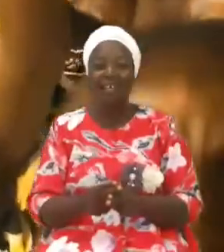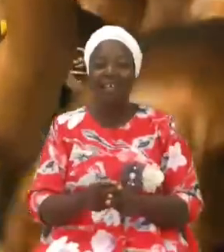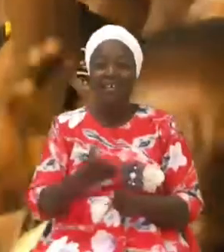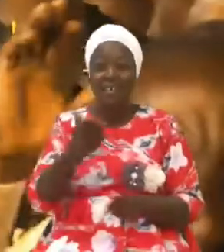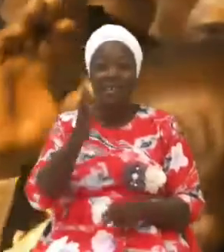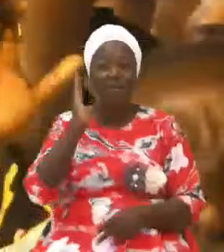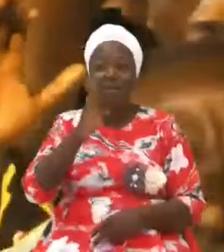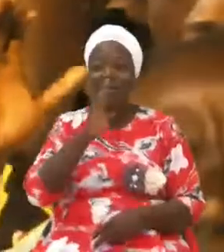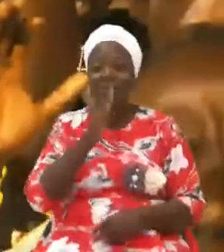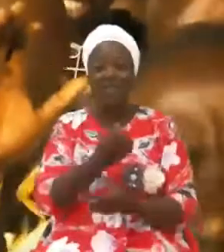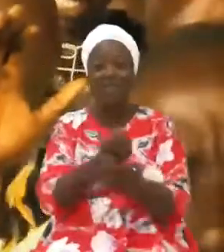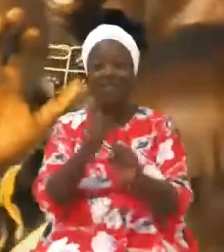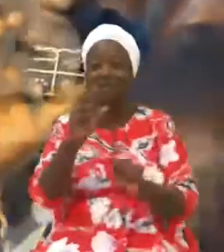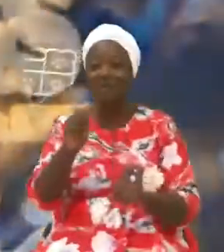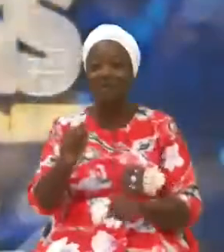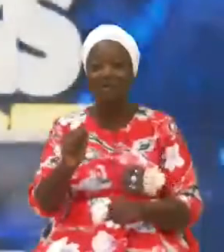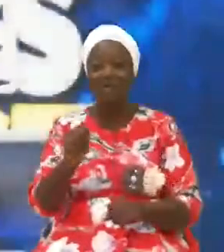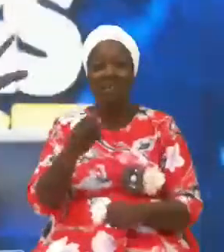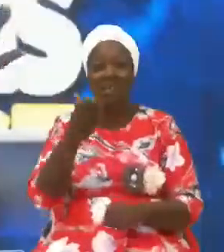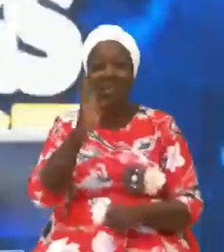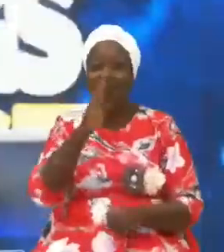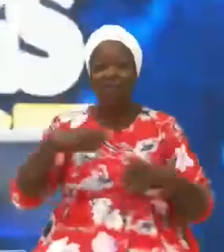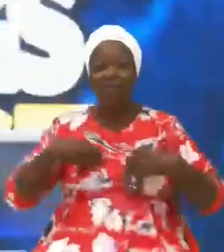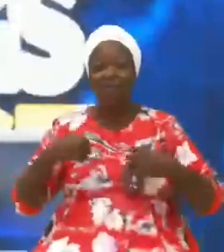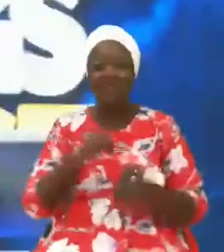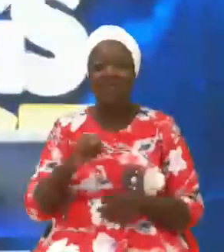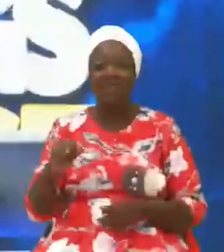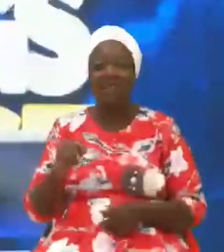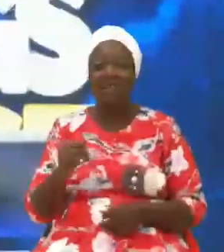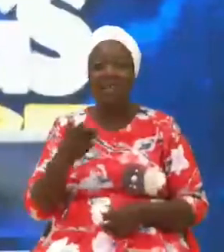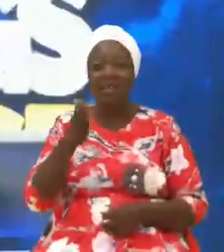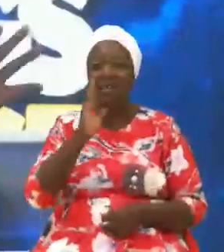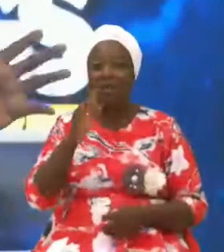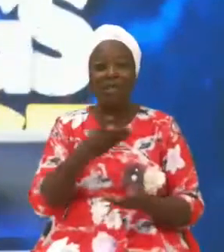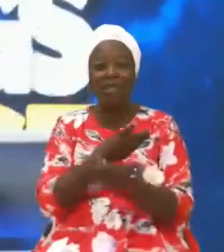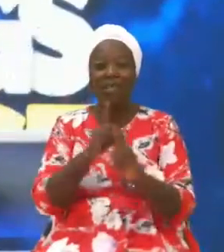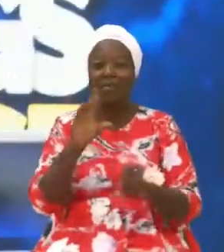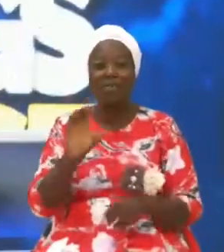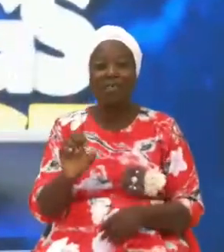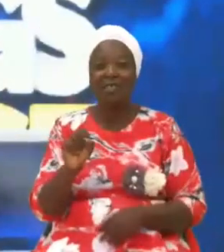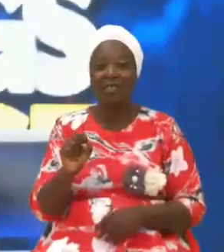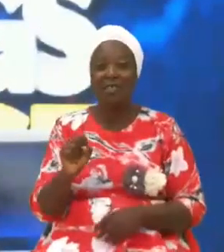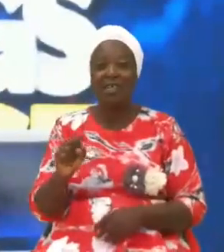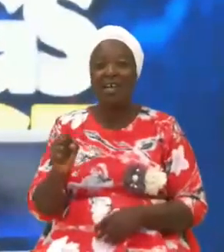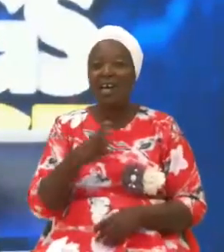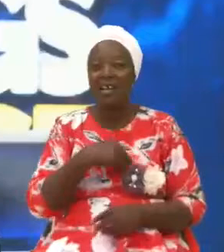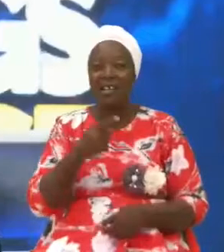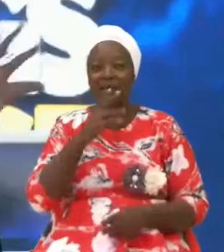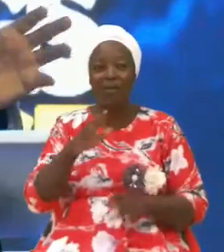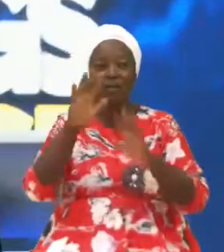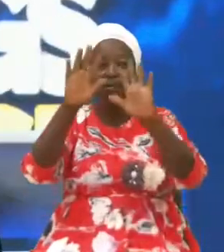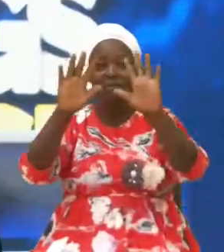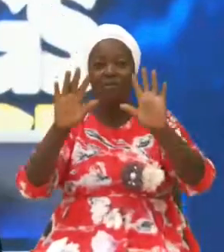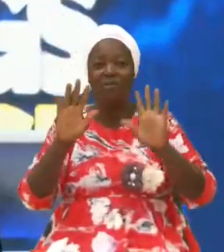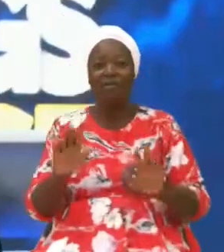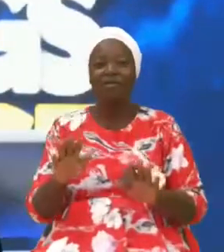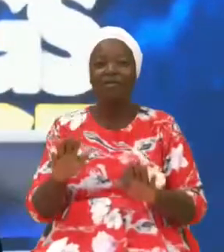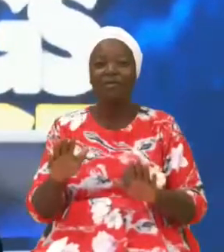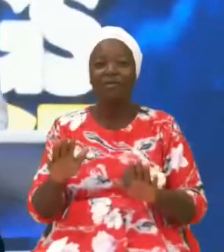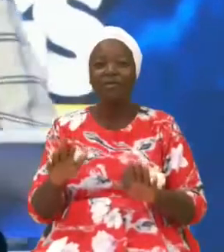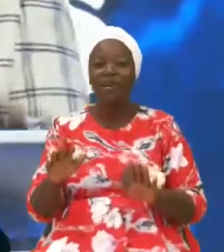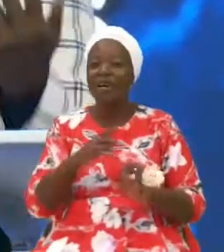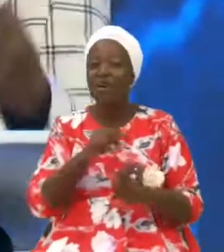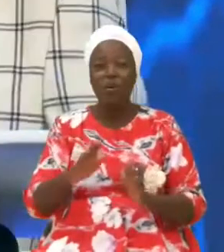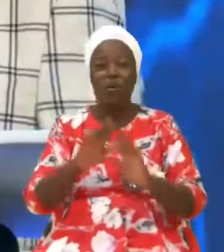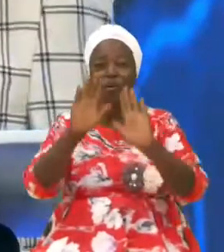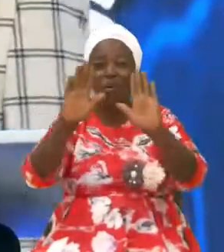name. There'll be salvation. There'll be healing. There'll be deliverances.